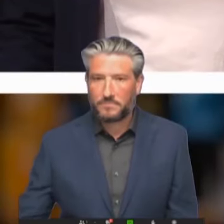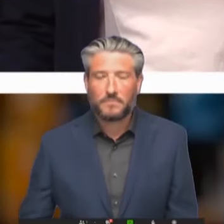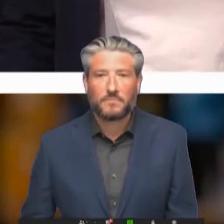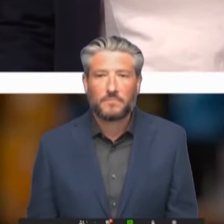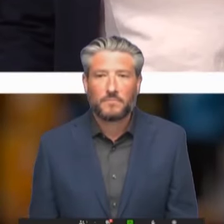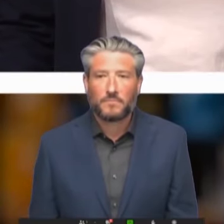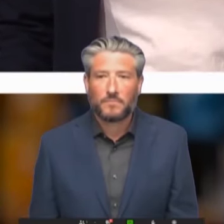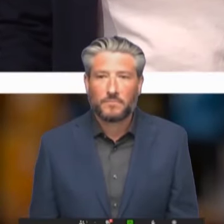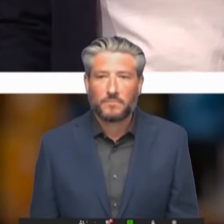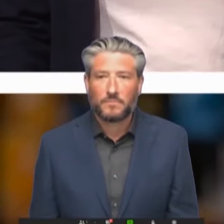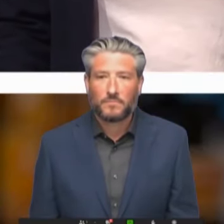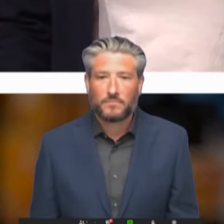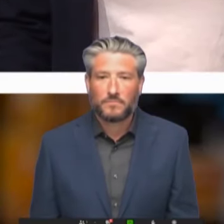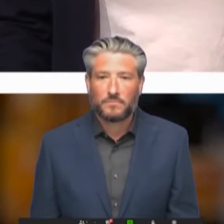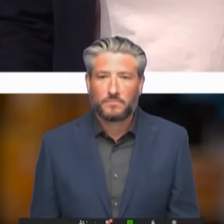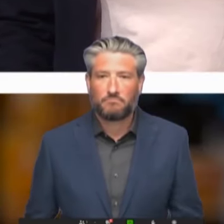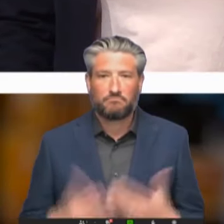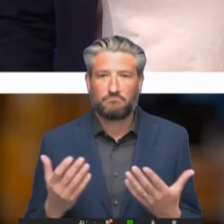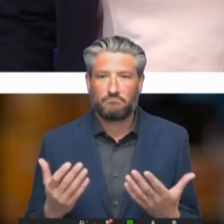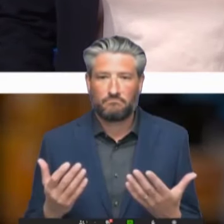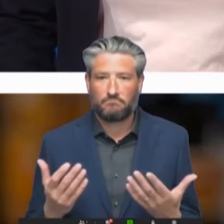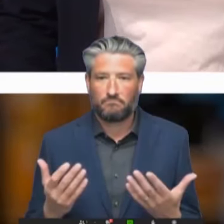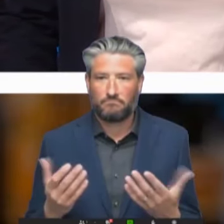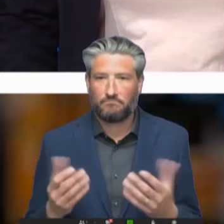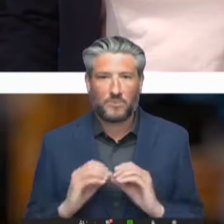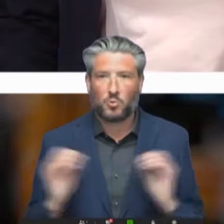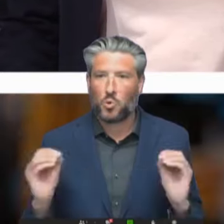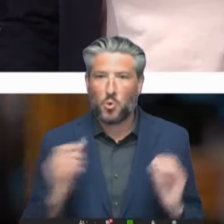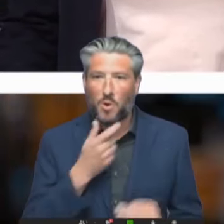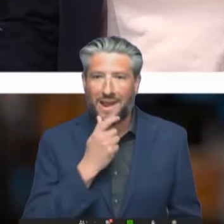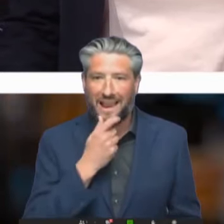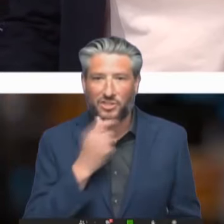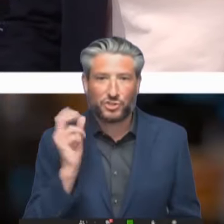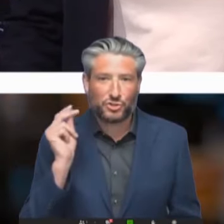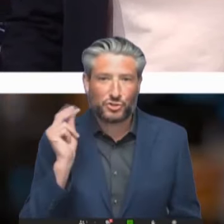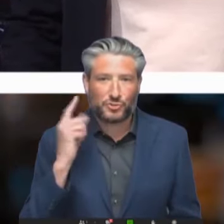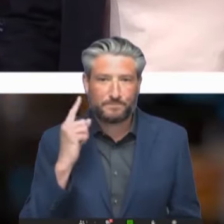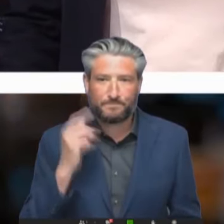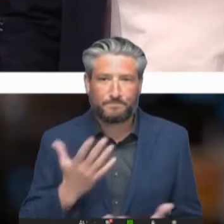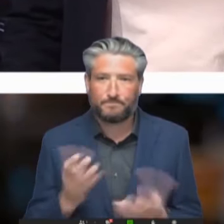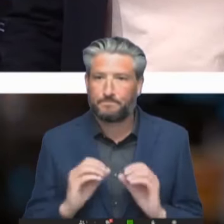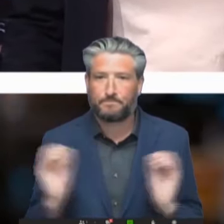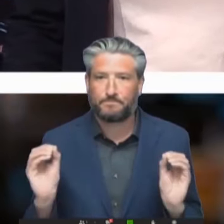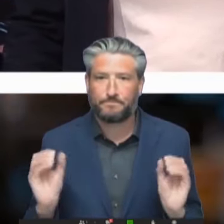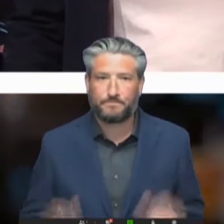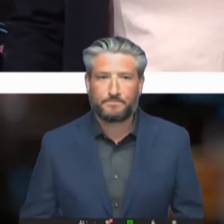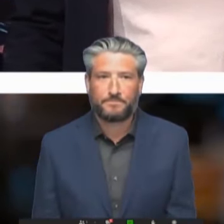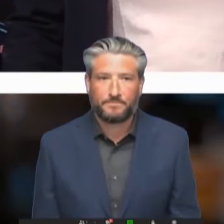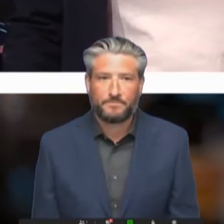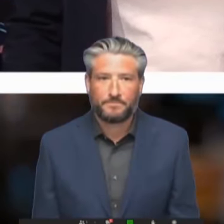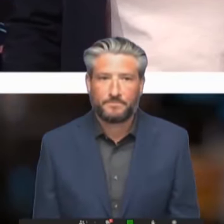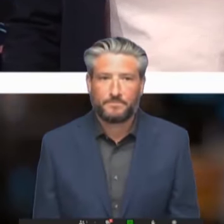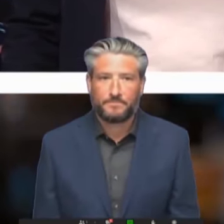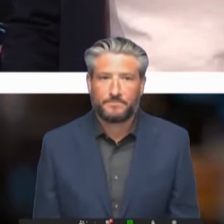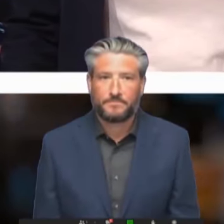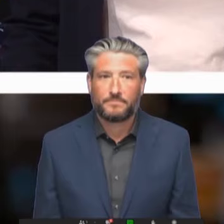5.3 billion euros over 1 year. But Automotive liquidity reserves remain high, since at